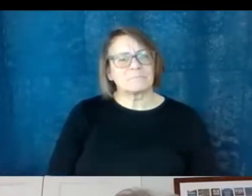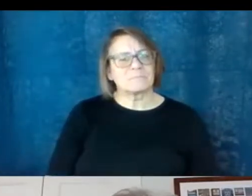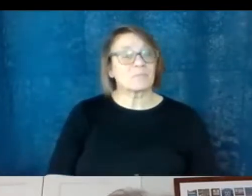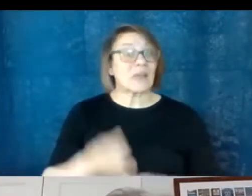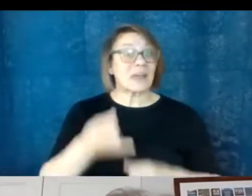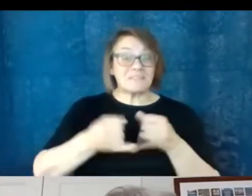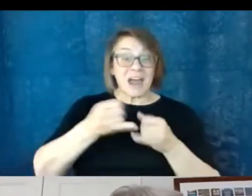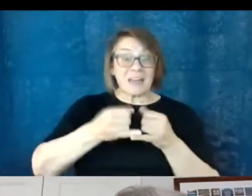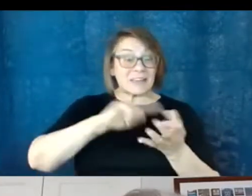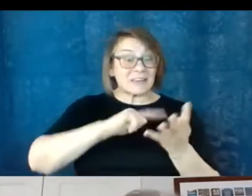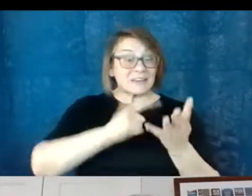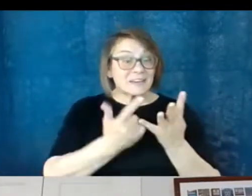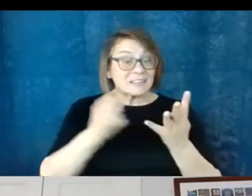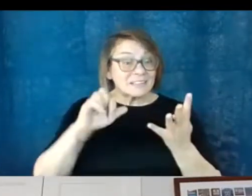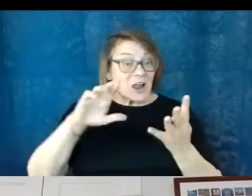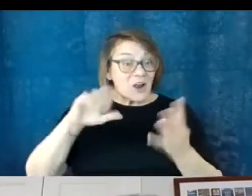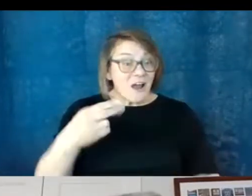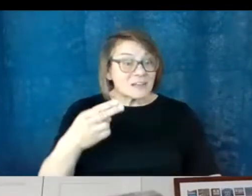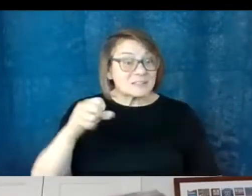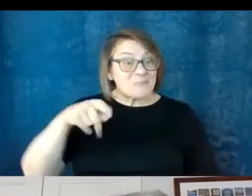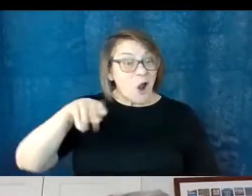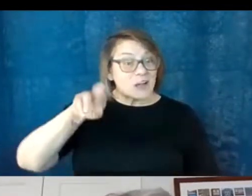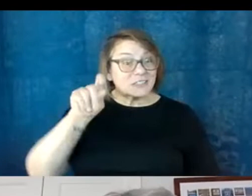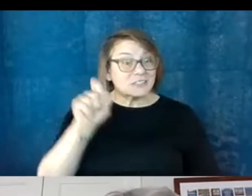finally, Sara Sparks.